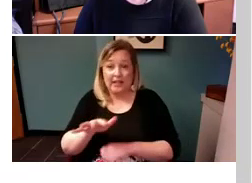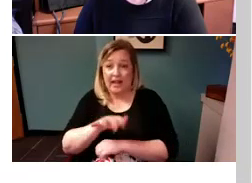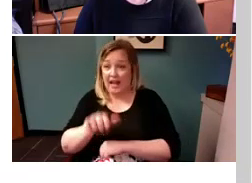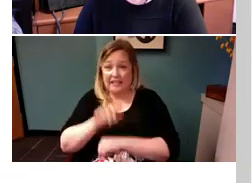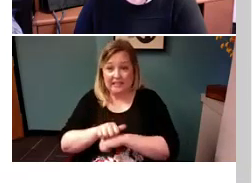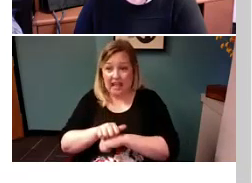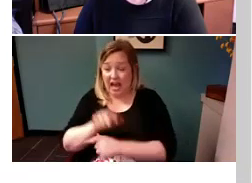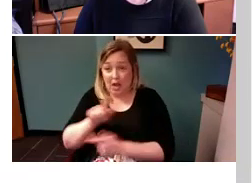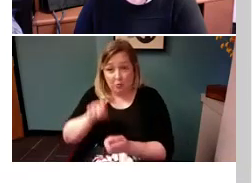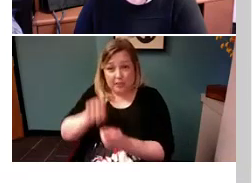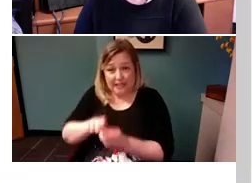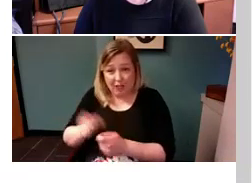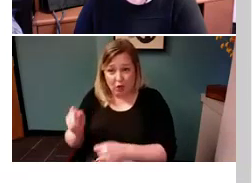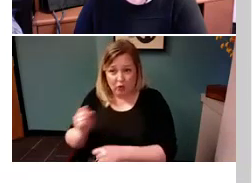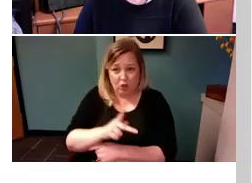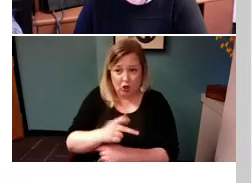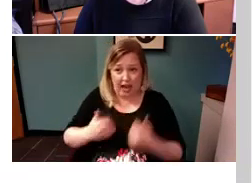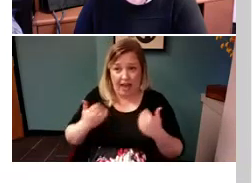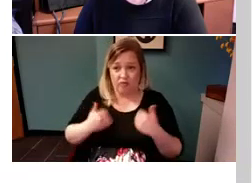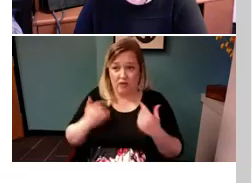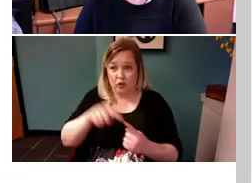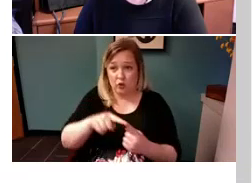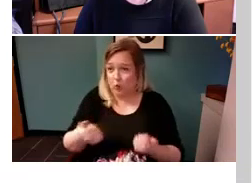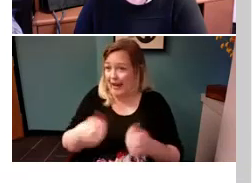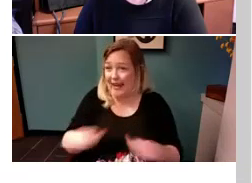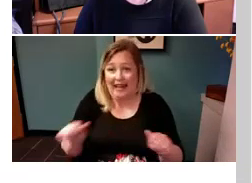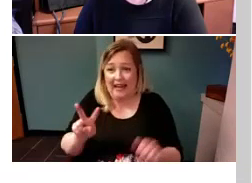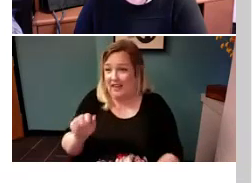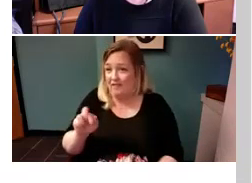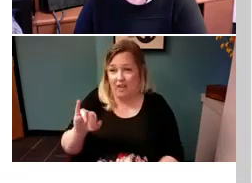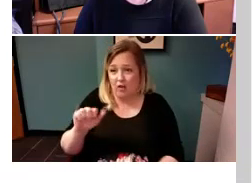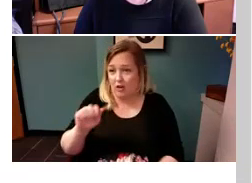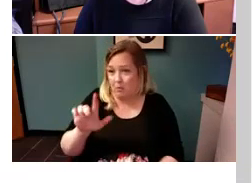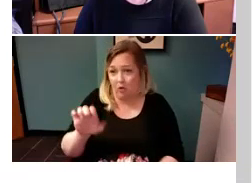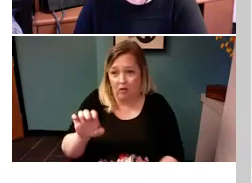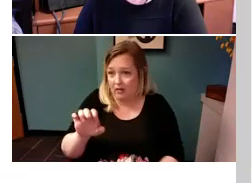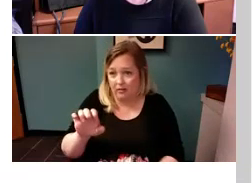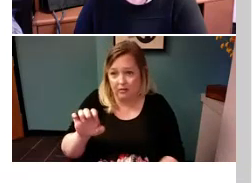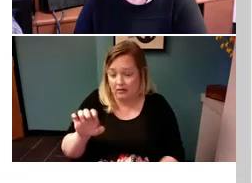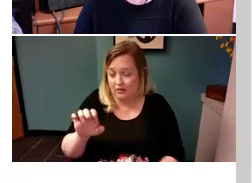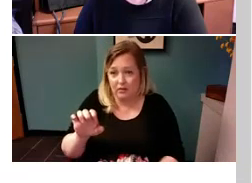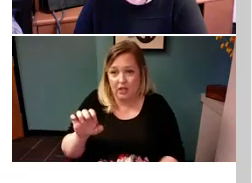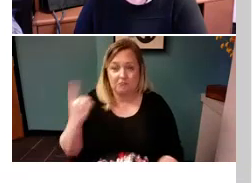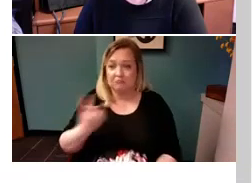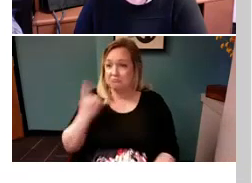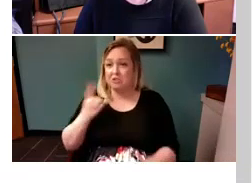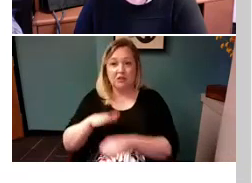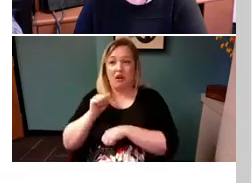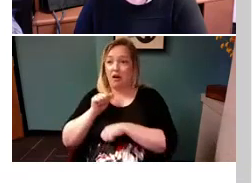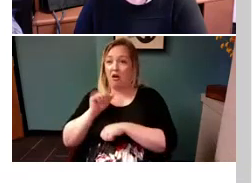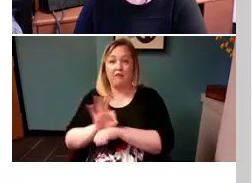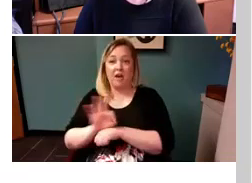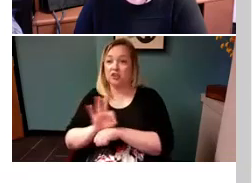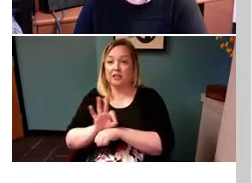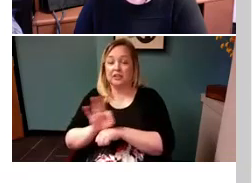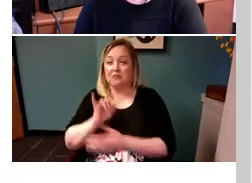return address to any variable. Right? I just call this function and this declares